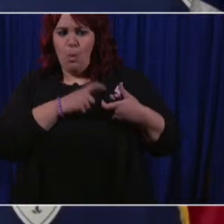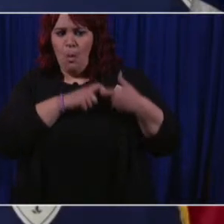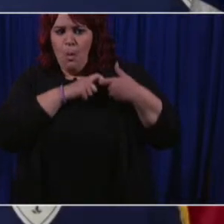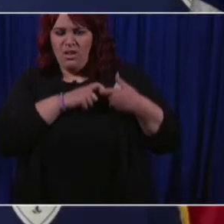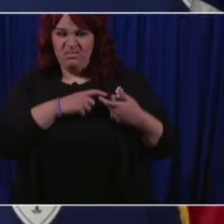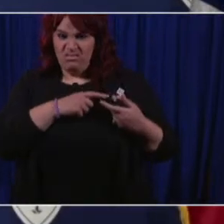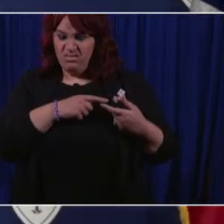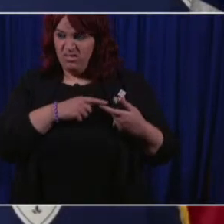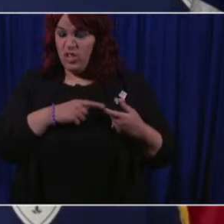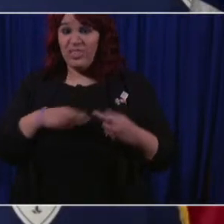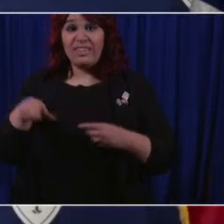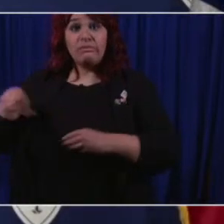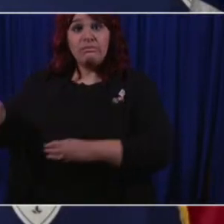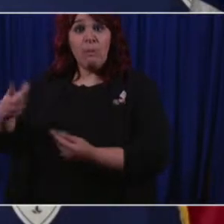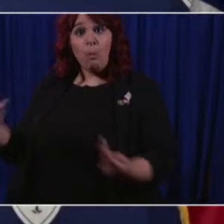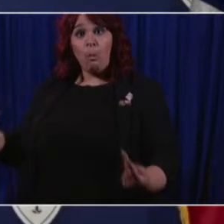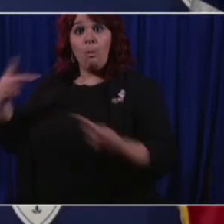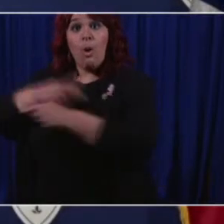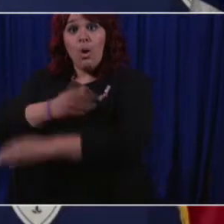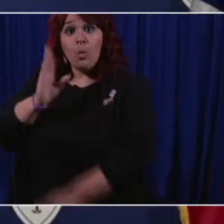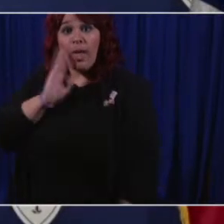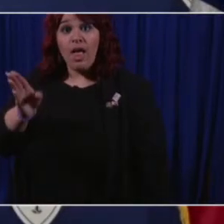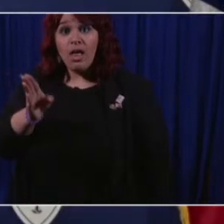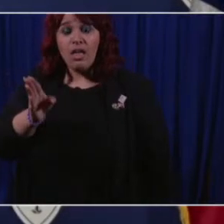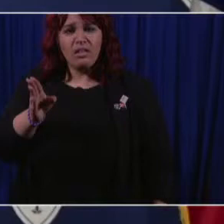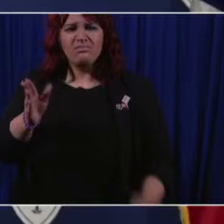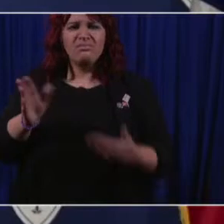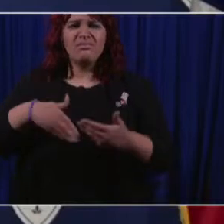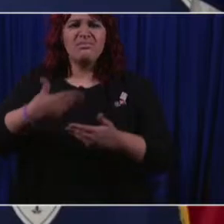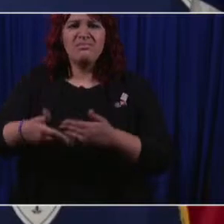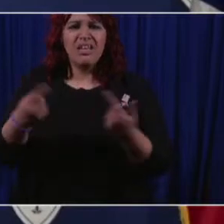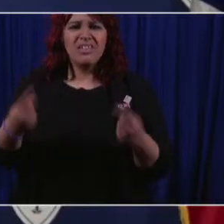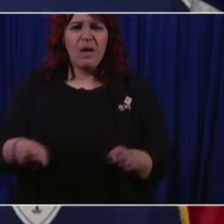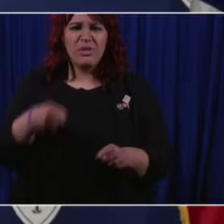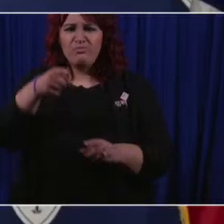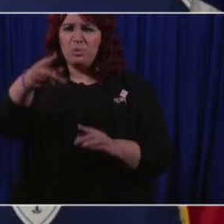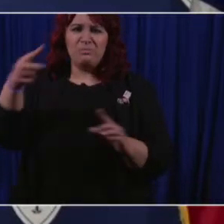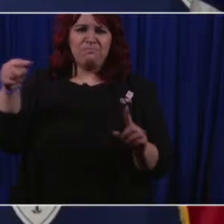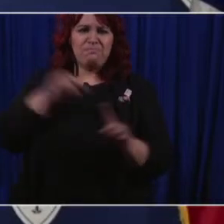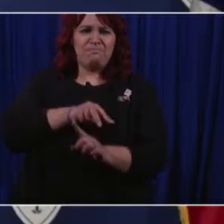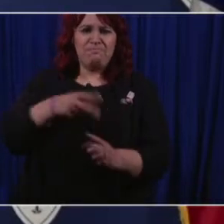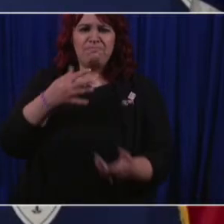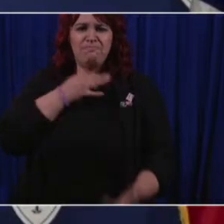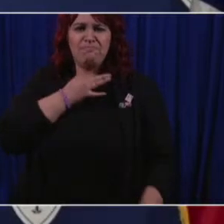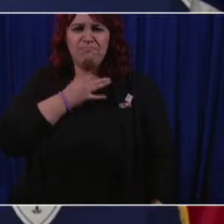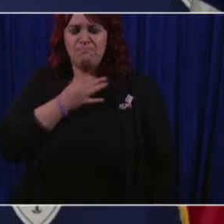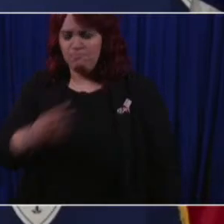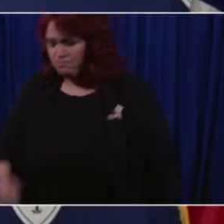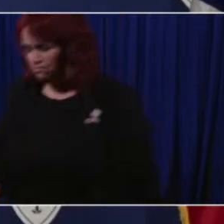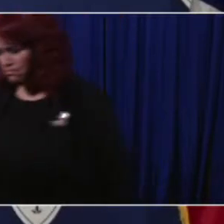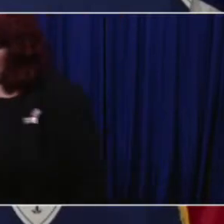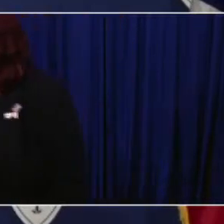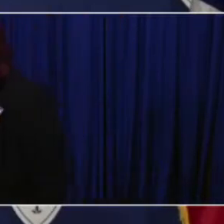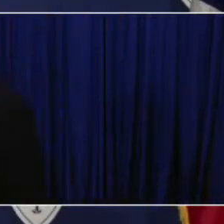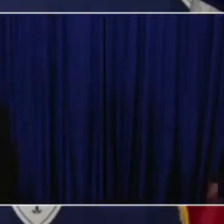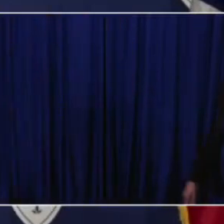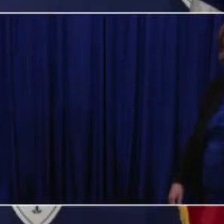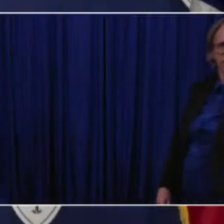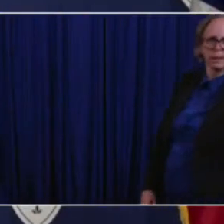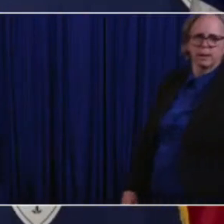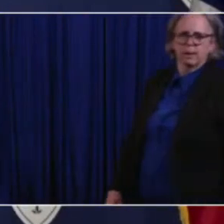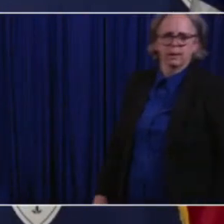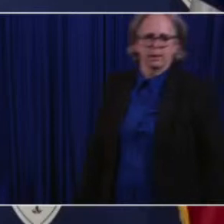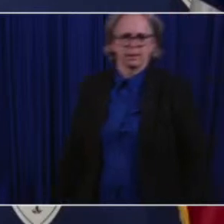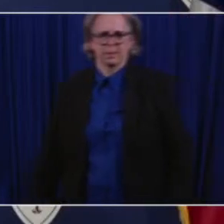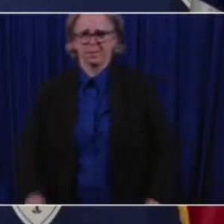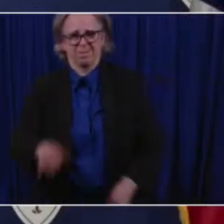question. I don't think we know for sure. Certainly the stories connected with Johnson & Johnson and what